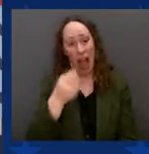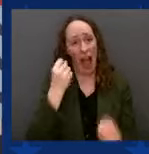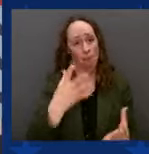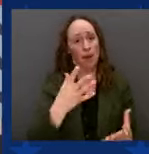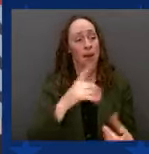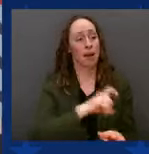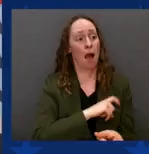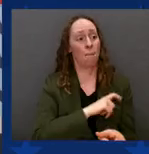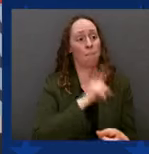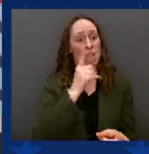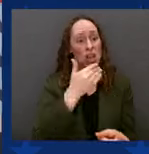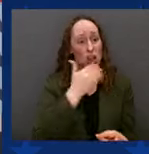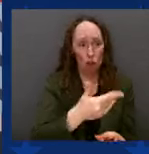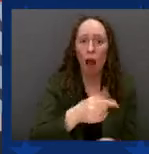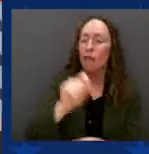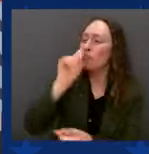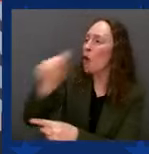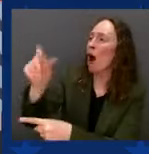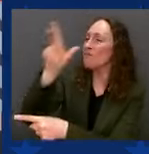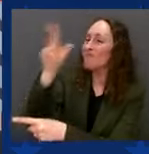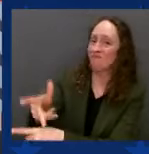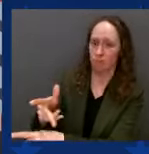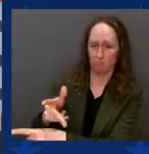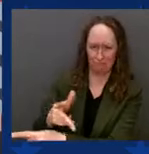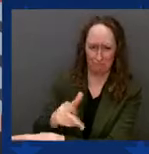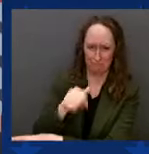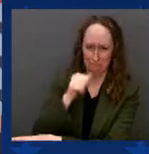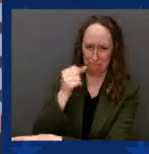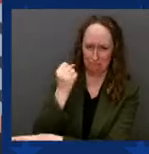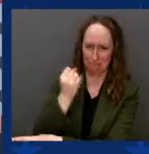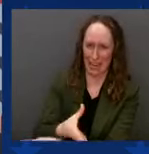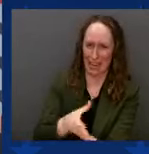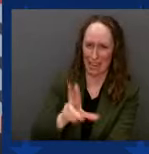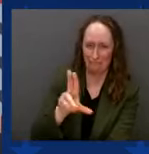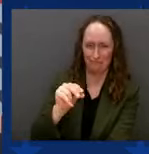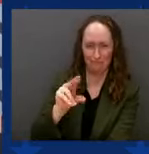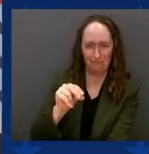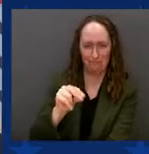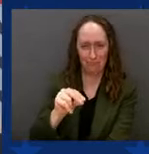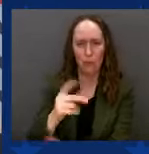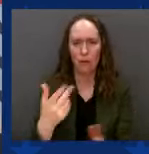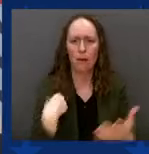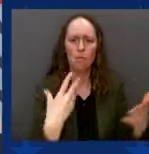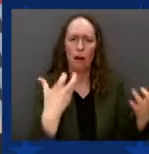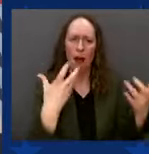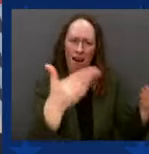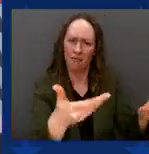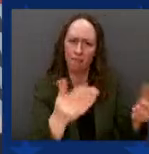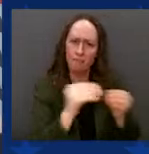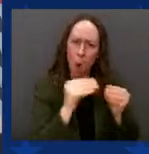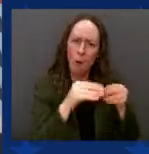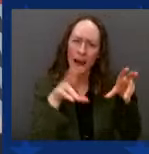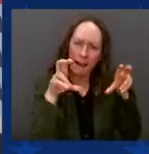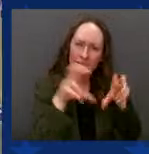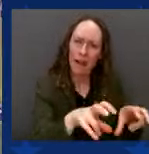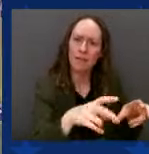community policing officers nationwide and invest in tens of thousands of more school nurses and school counselors and mental health help.